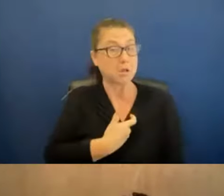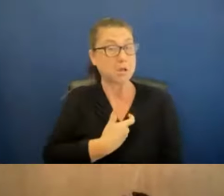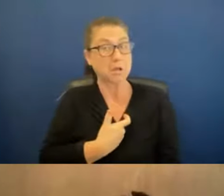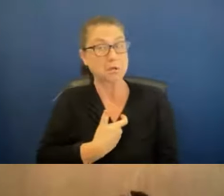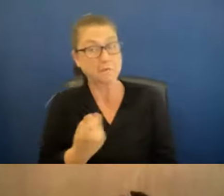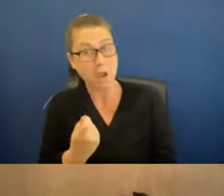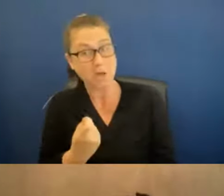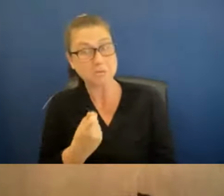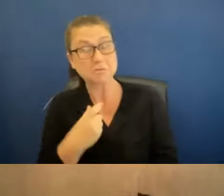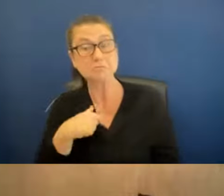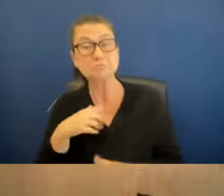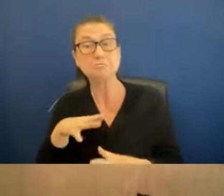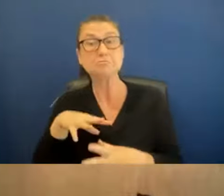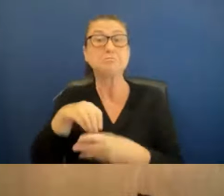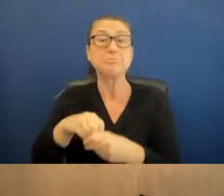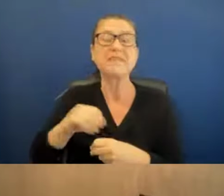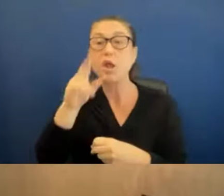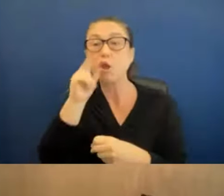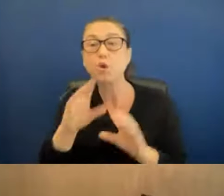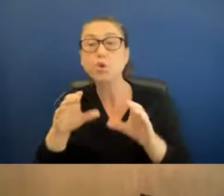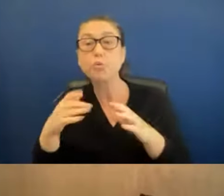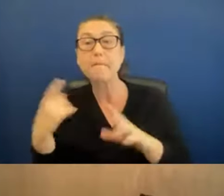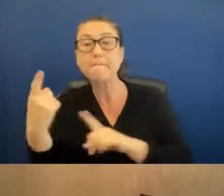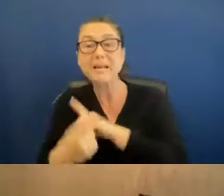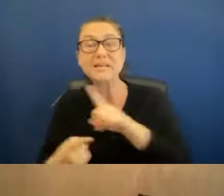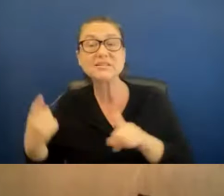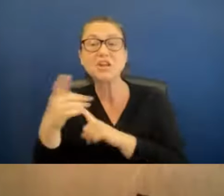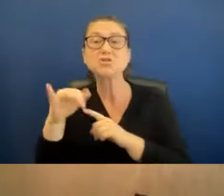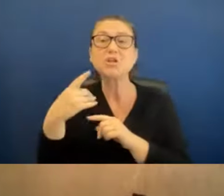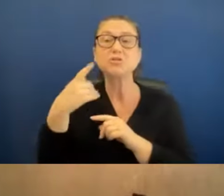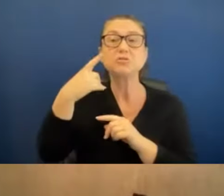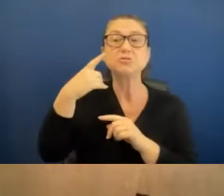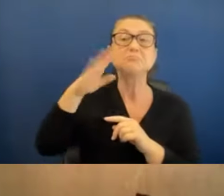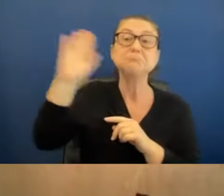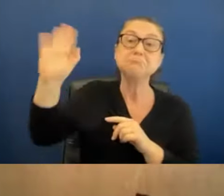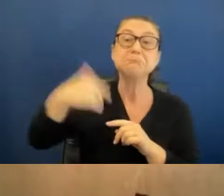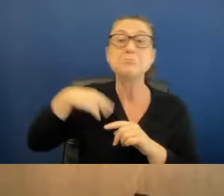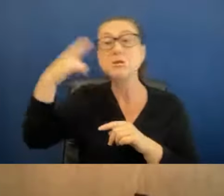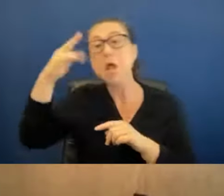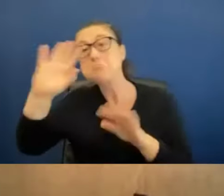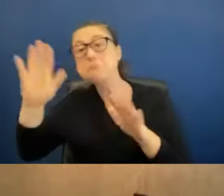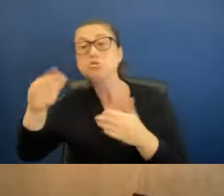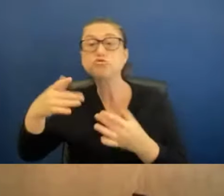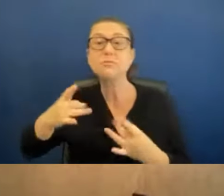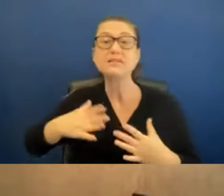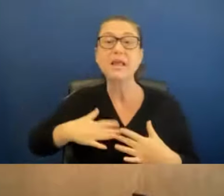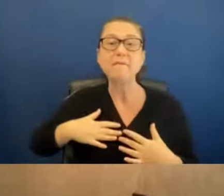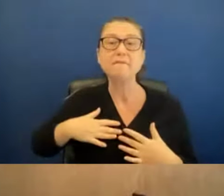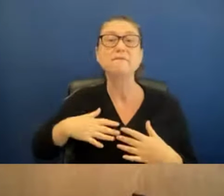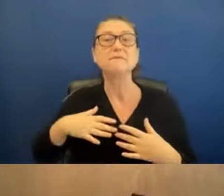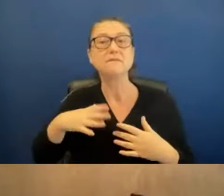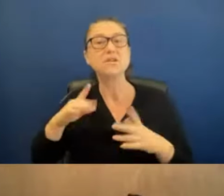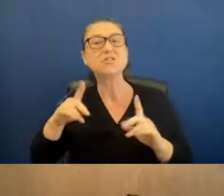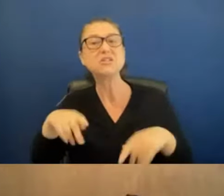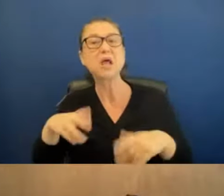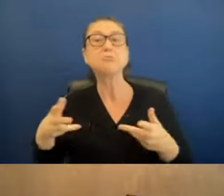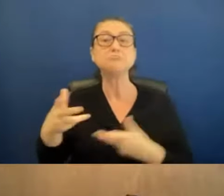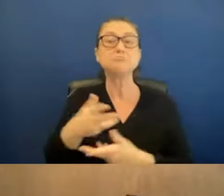one of their, yeah, youth group meetings and just introduce myself and to start a conversation.